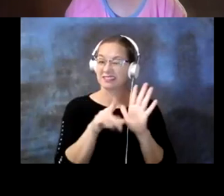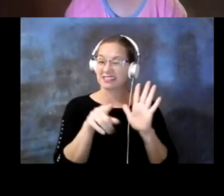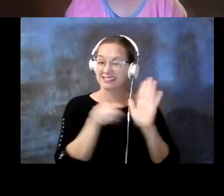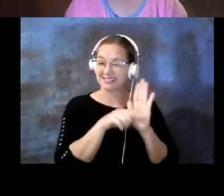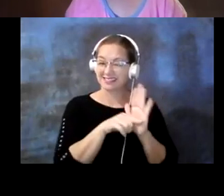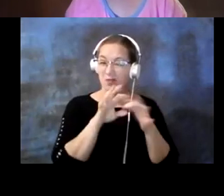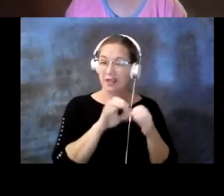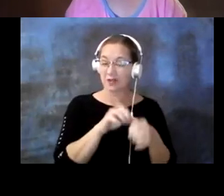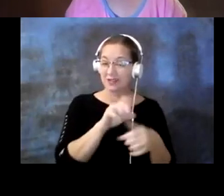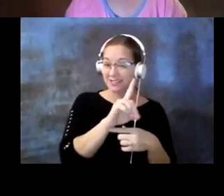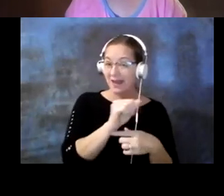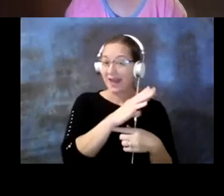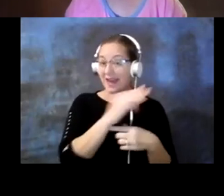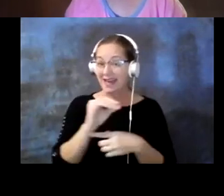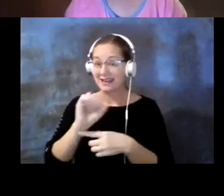deal